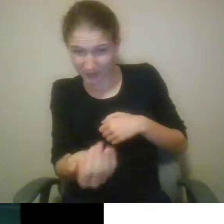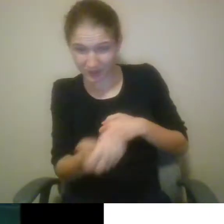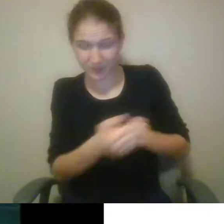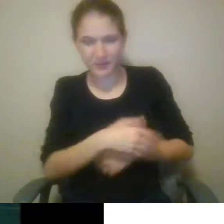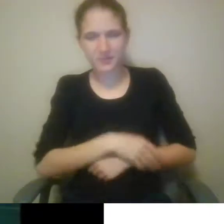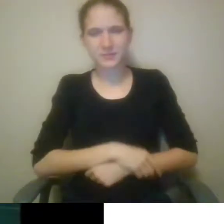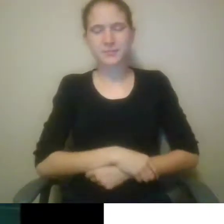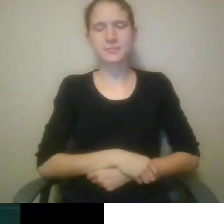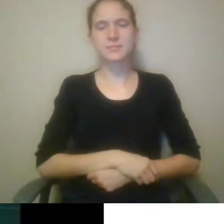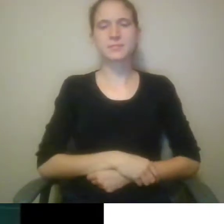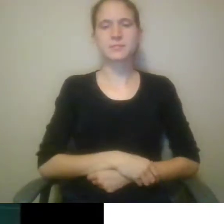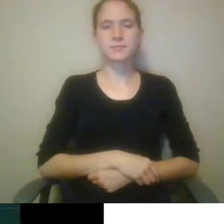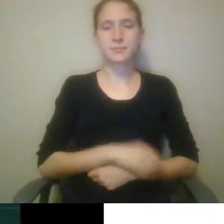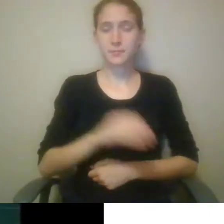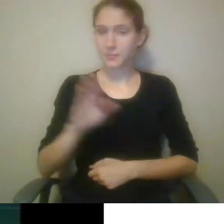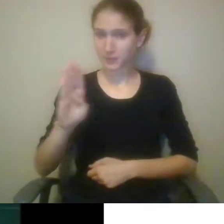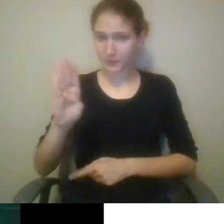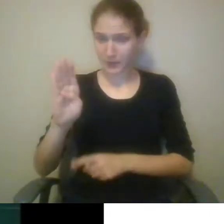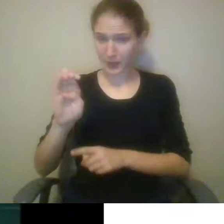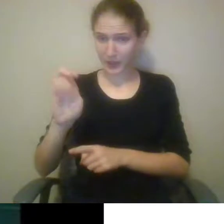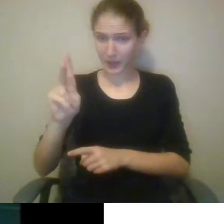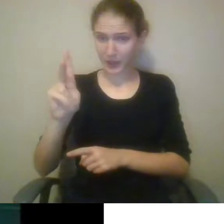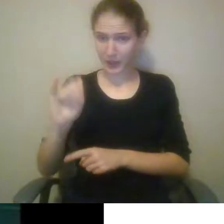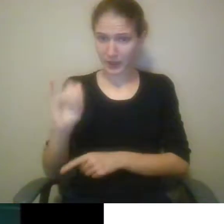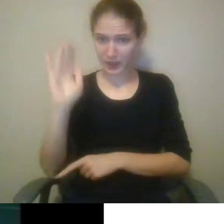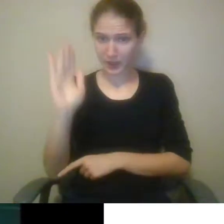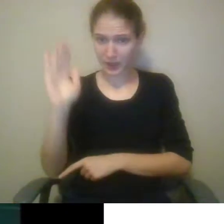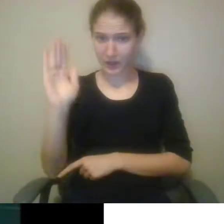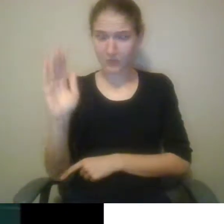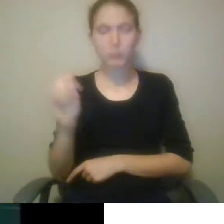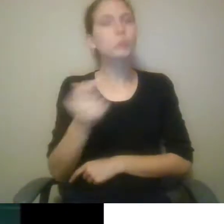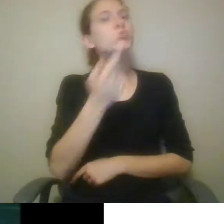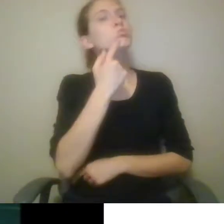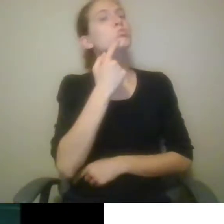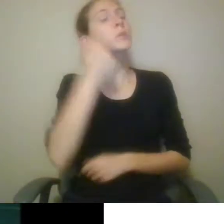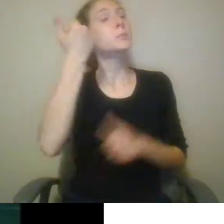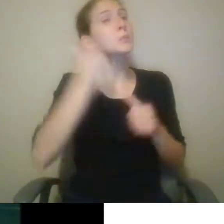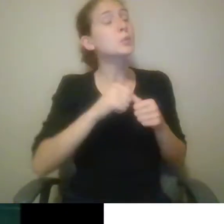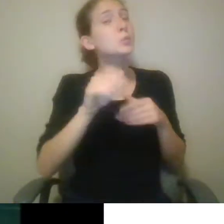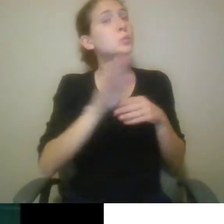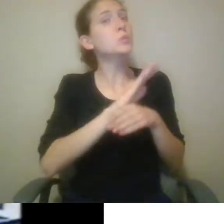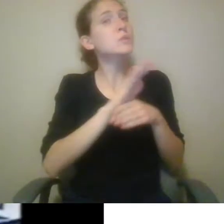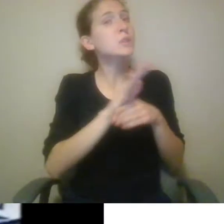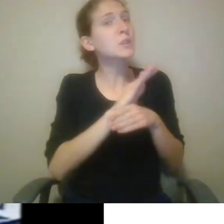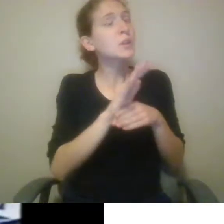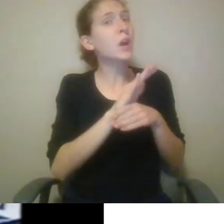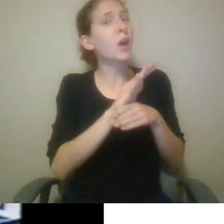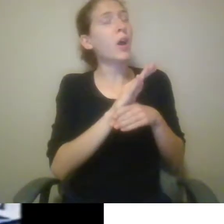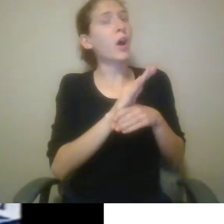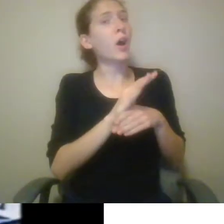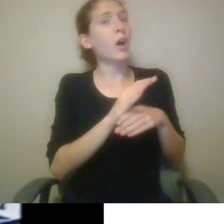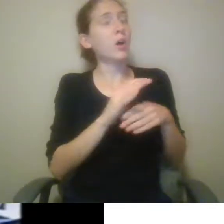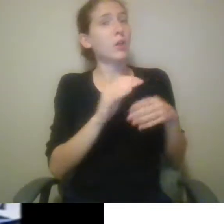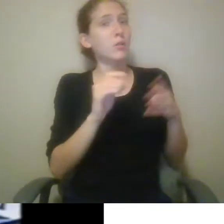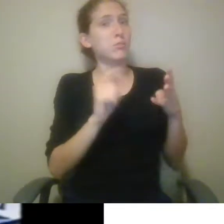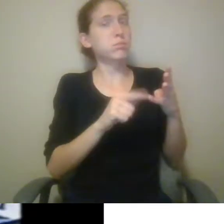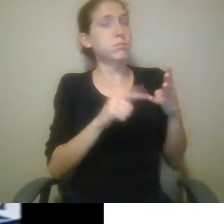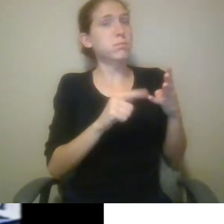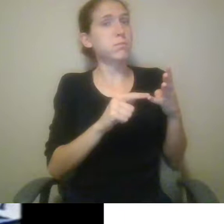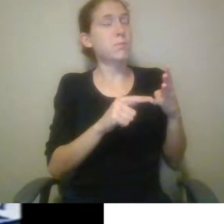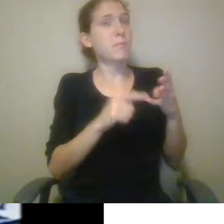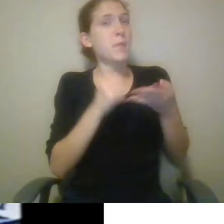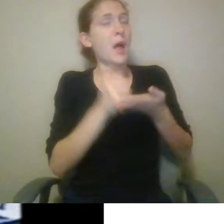So a quick hand, Becky. What were you going to say? Well, in the movie we saw, wasn't it? It made it move. Or I don't think